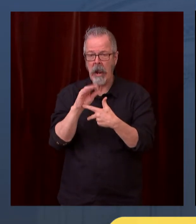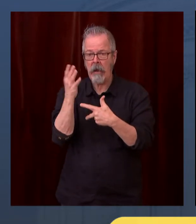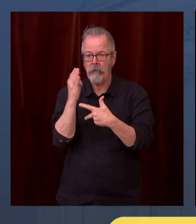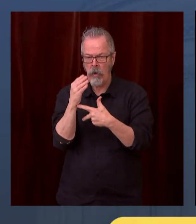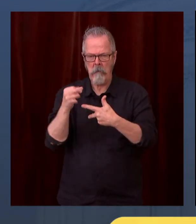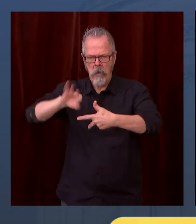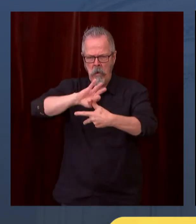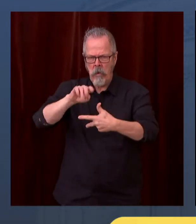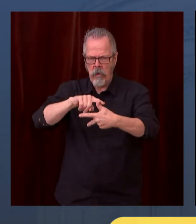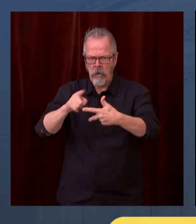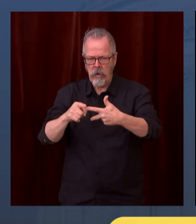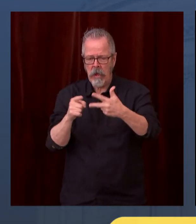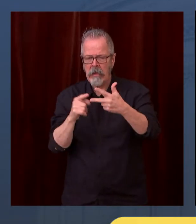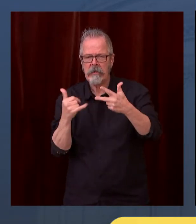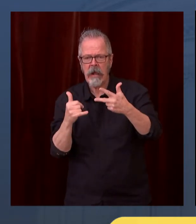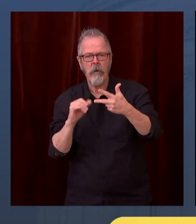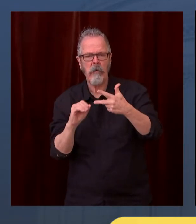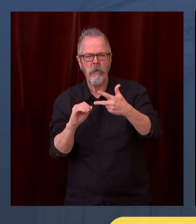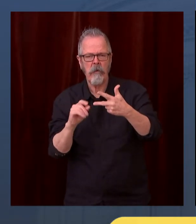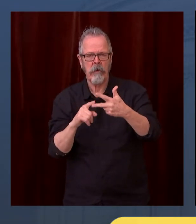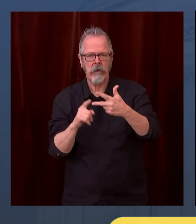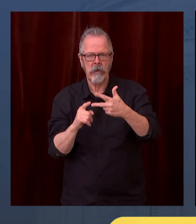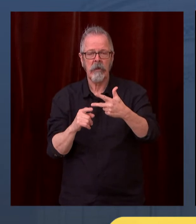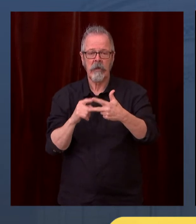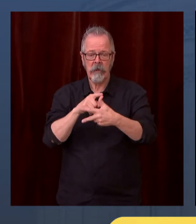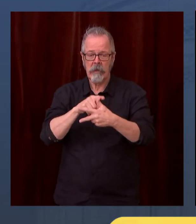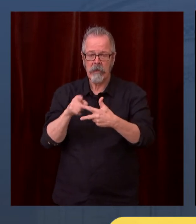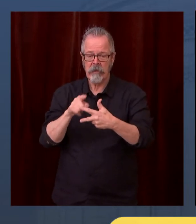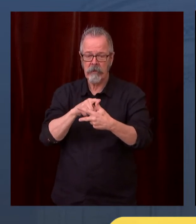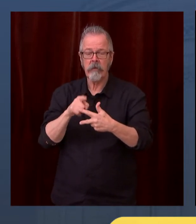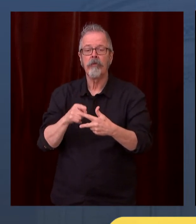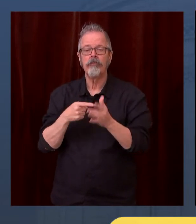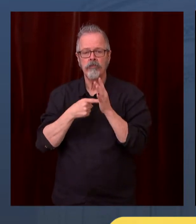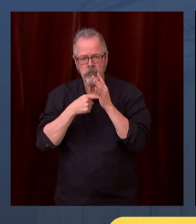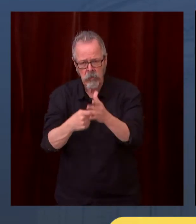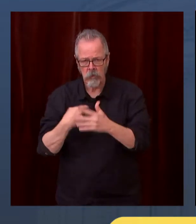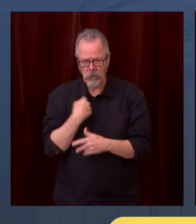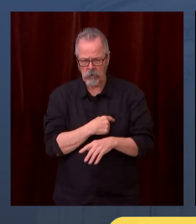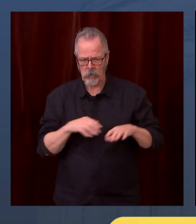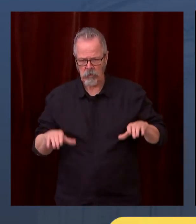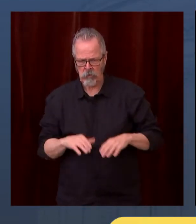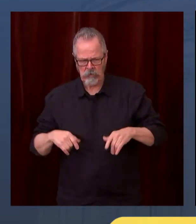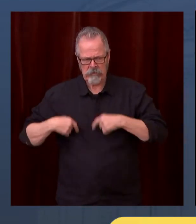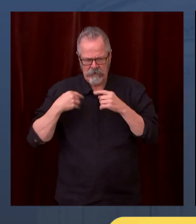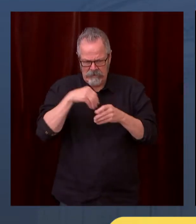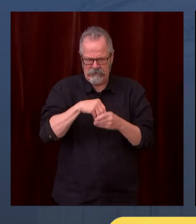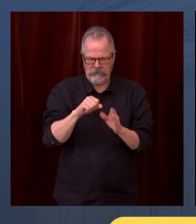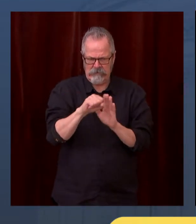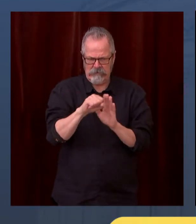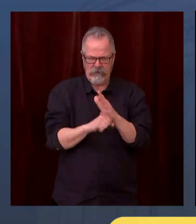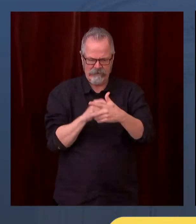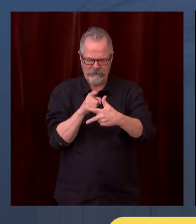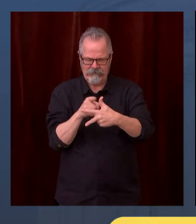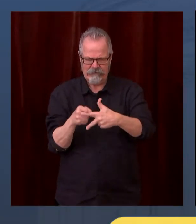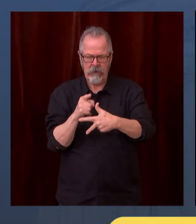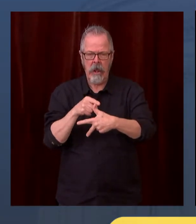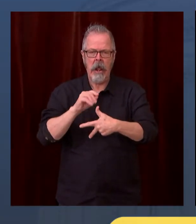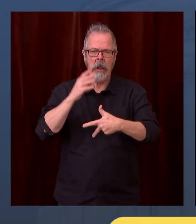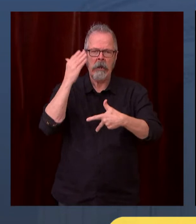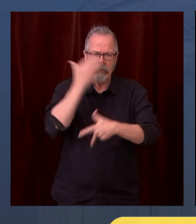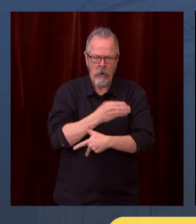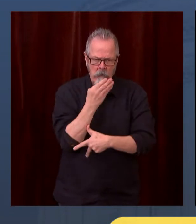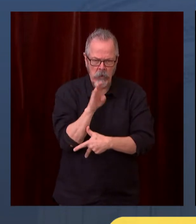shows what we've already been doing in the state of Washington. And what we've already been doing in the state of Washington